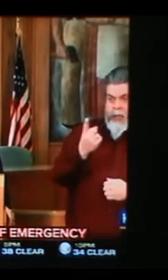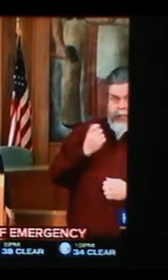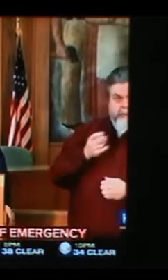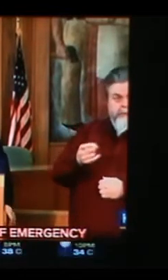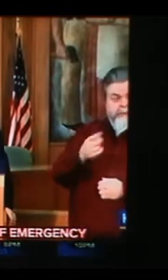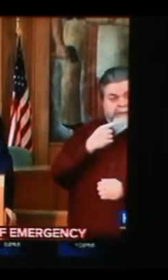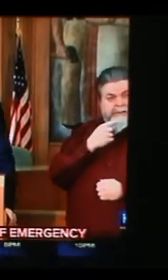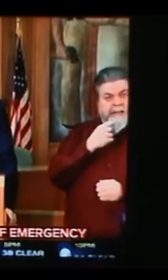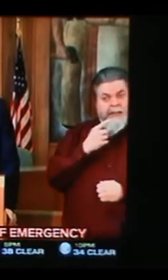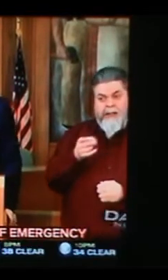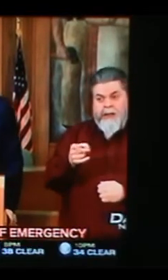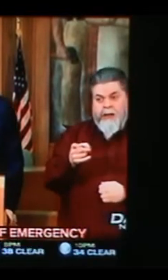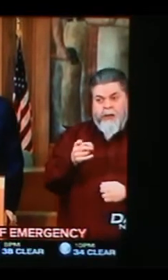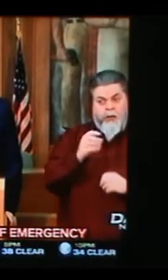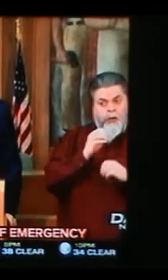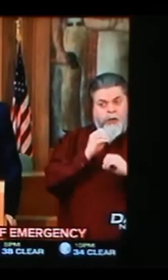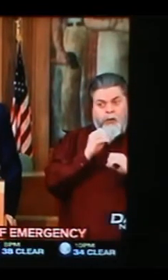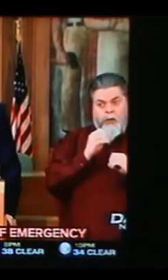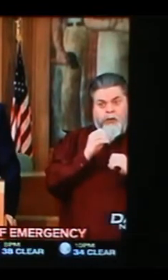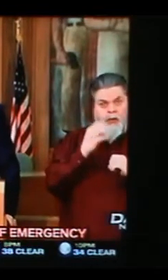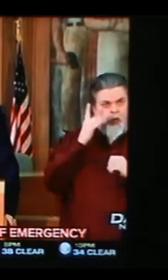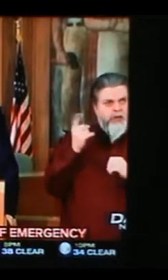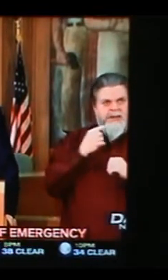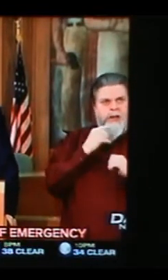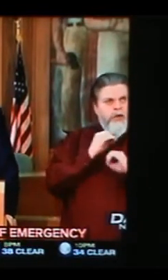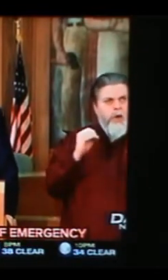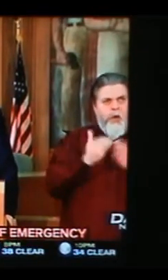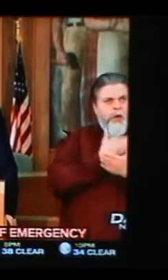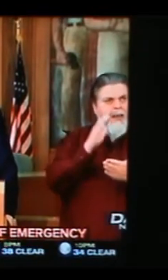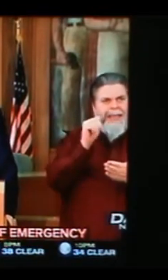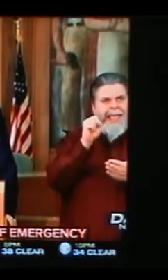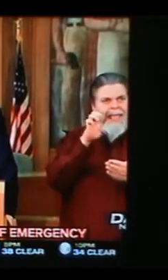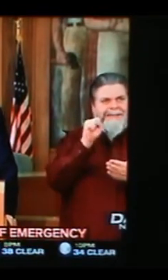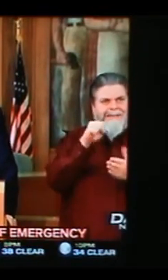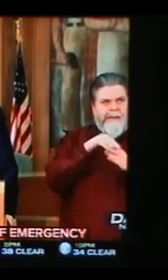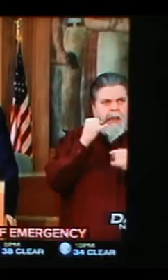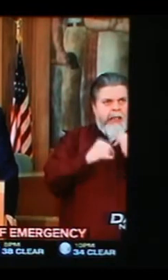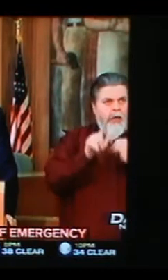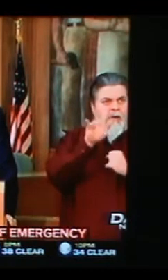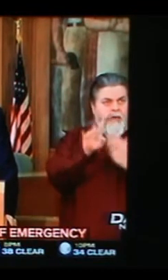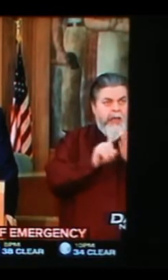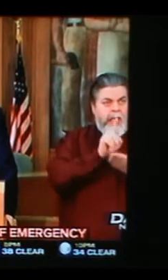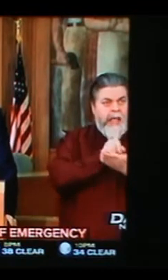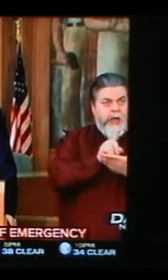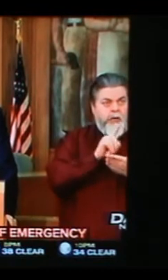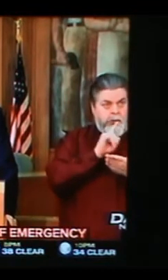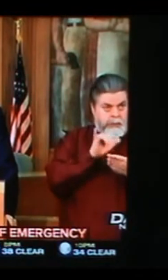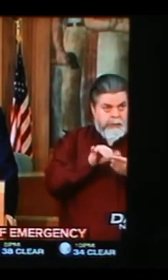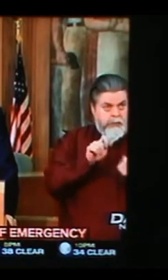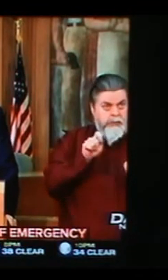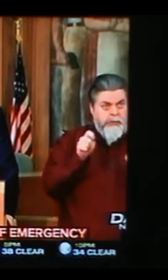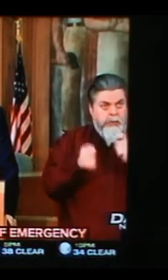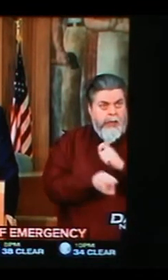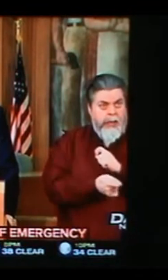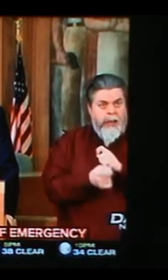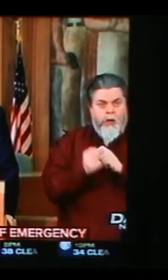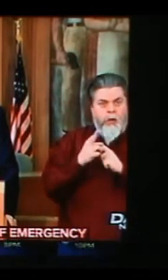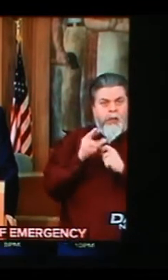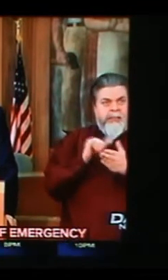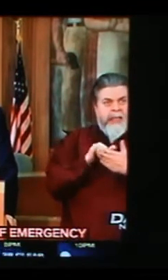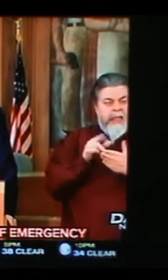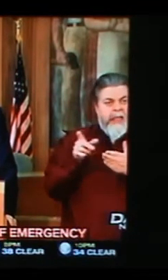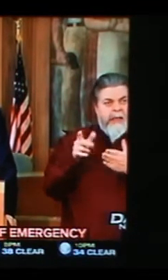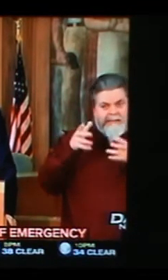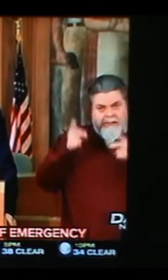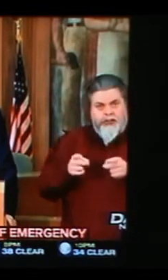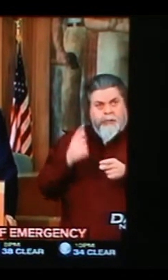that there were going to, Noam just had her press conference and said there were no new cases in the last 24 hours. Did you guys make this decision before